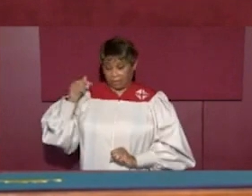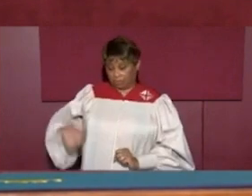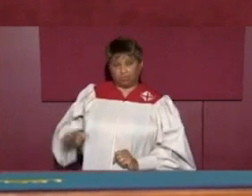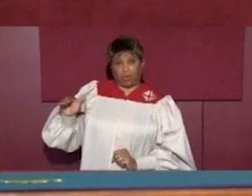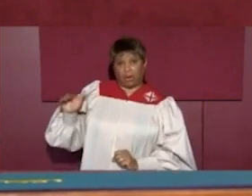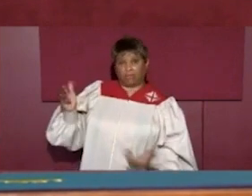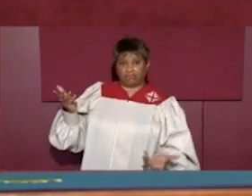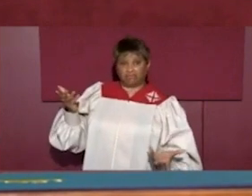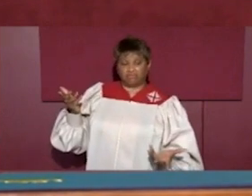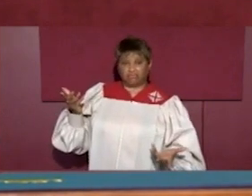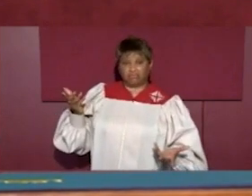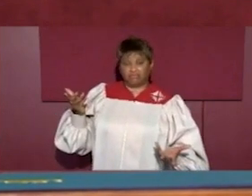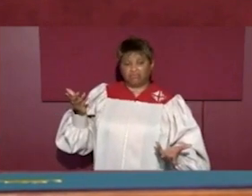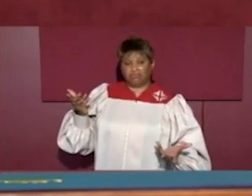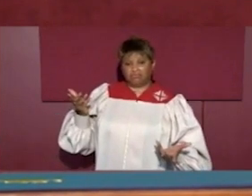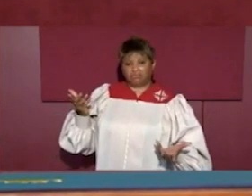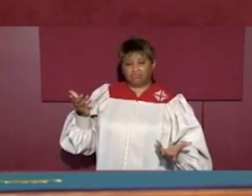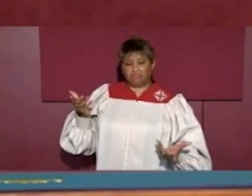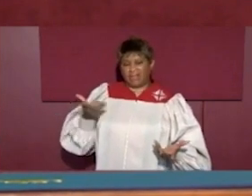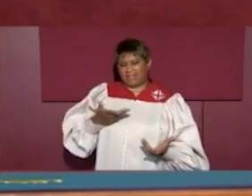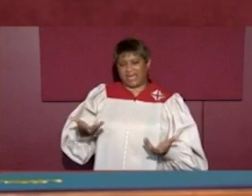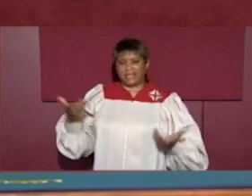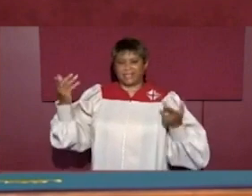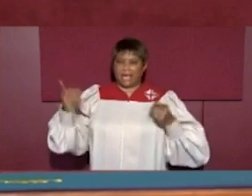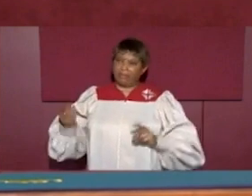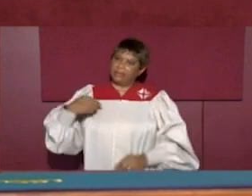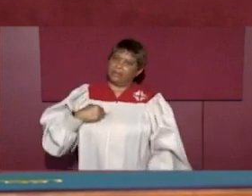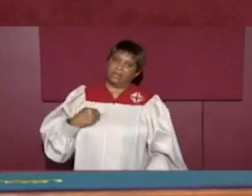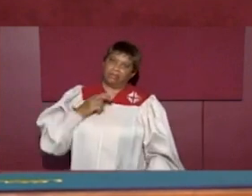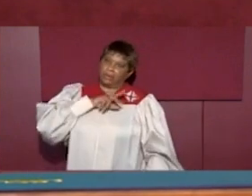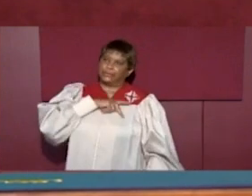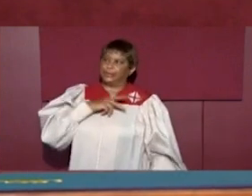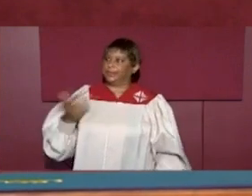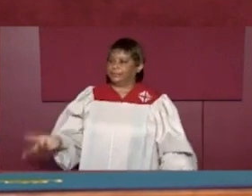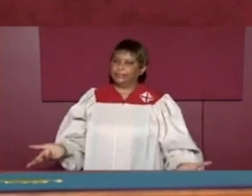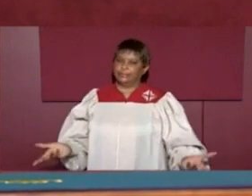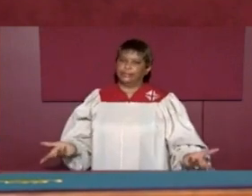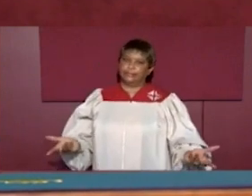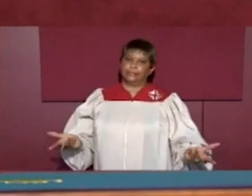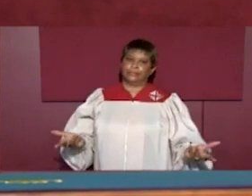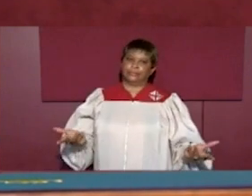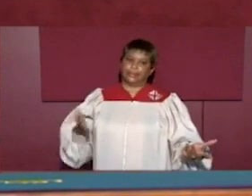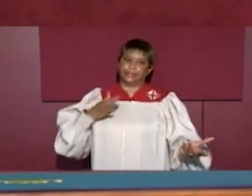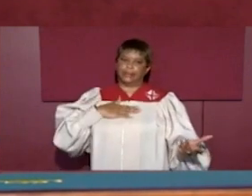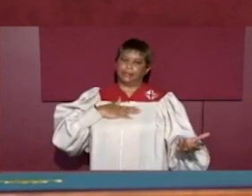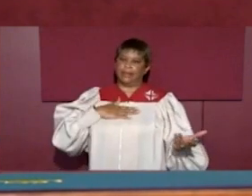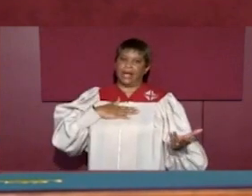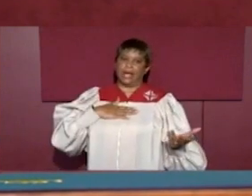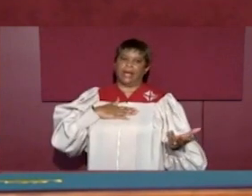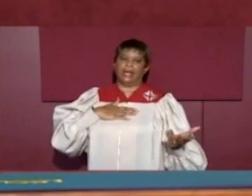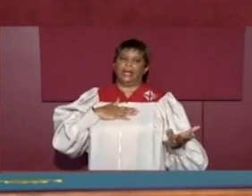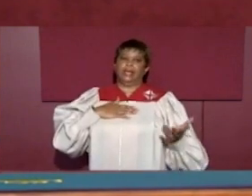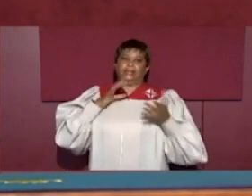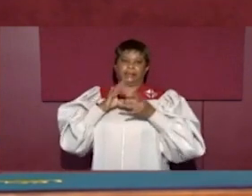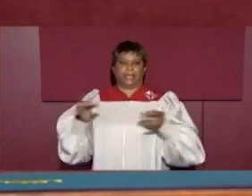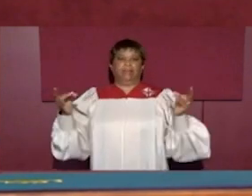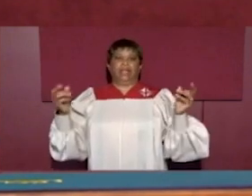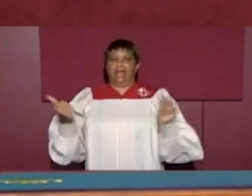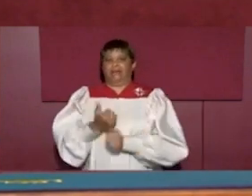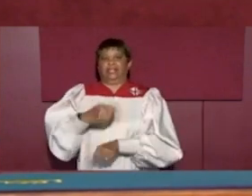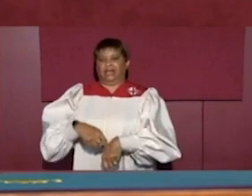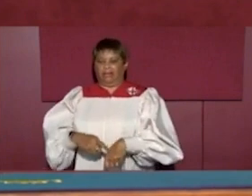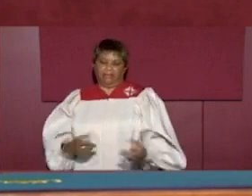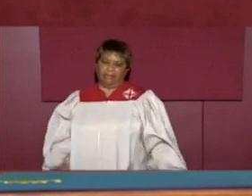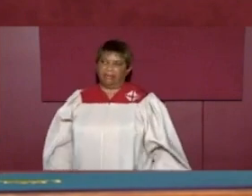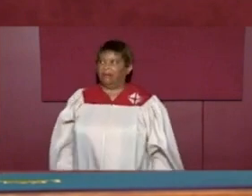up, I was a things always happen to me person. You know, that was my go-to line in myself. You